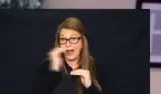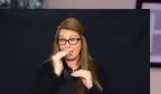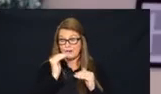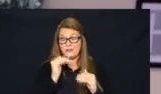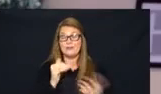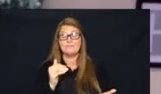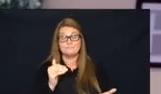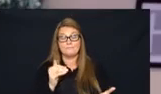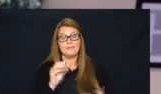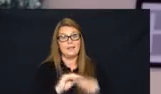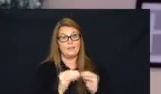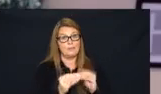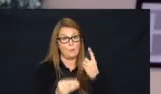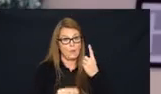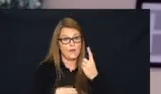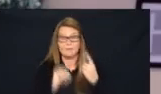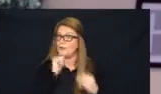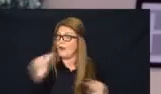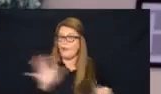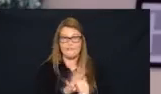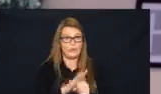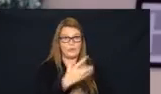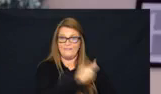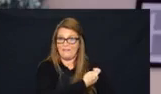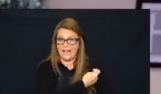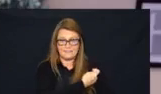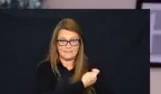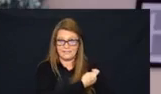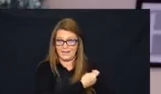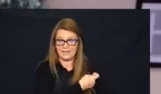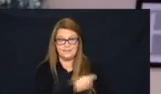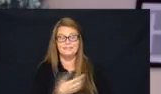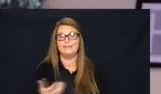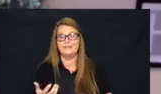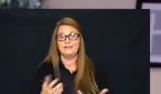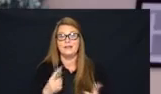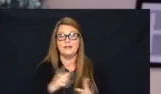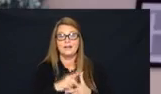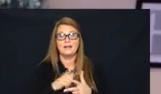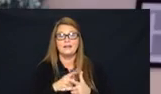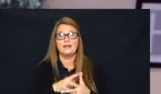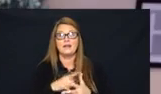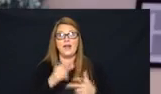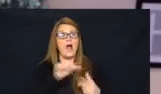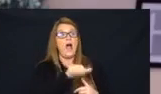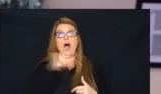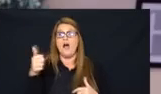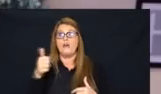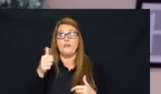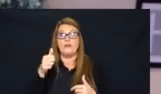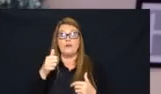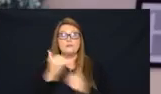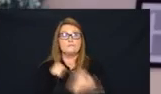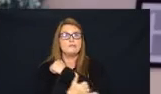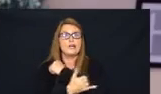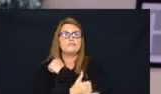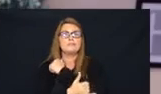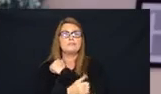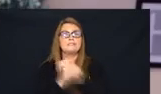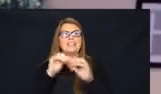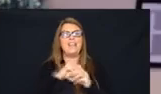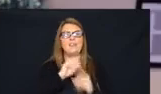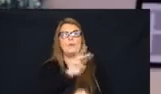Number one is we are not fully vaccinated to the level we should be, that many other more westernized,